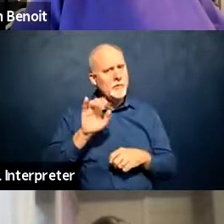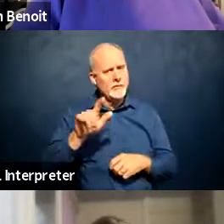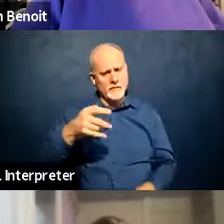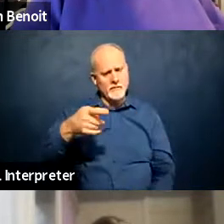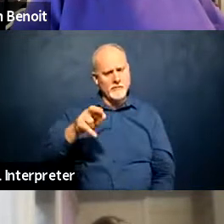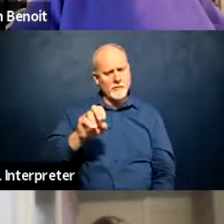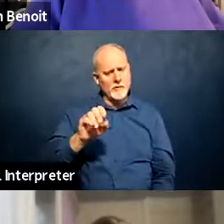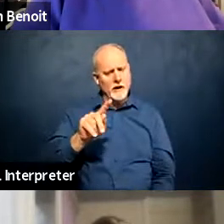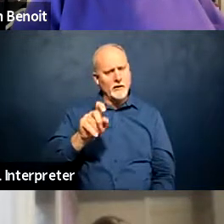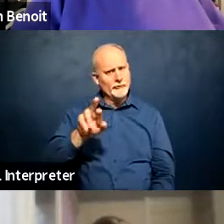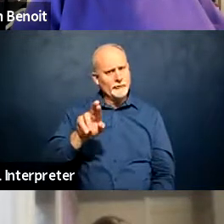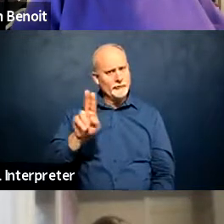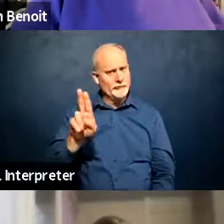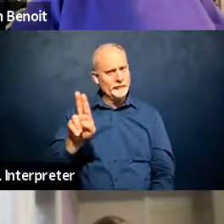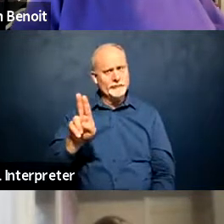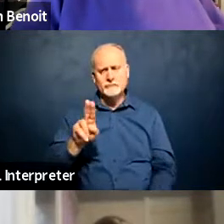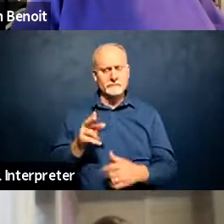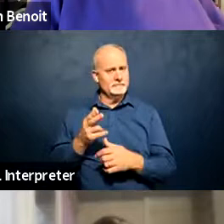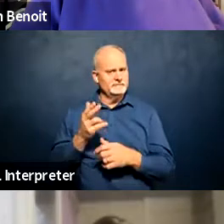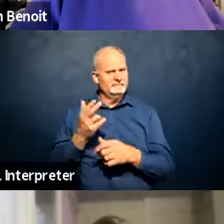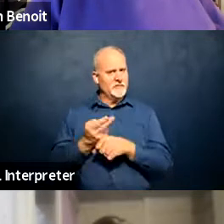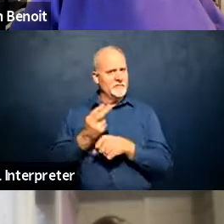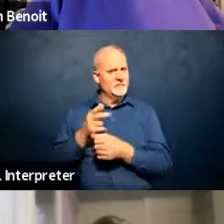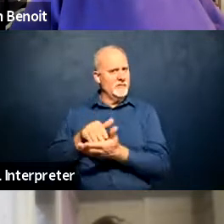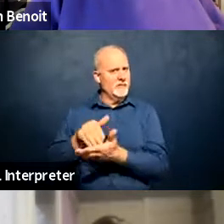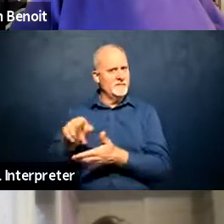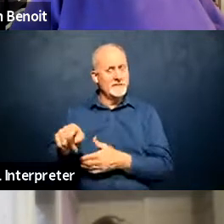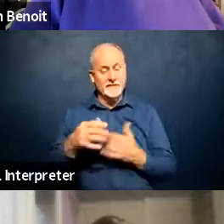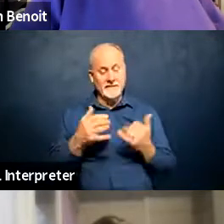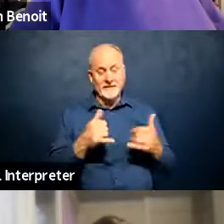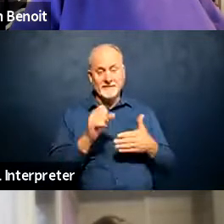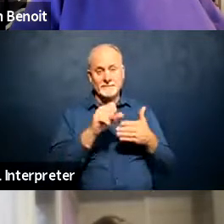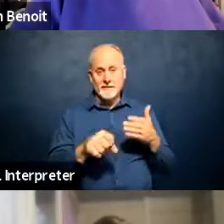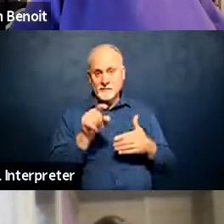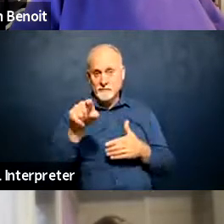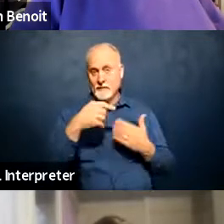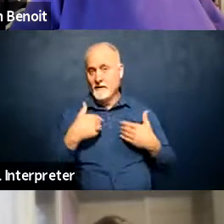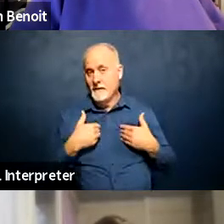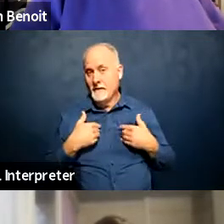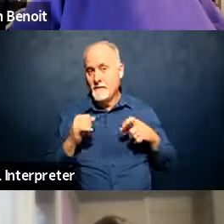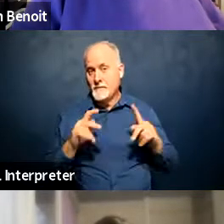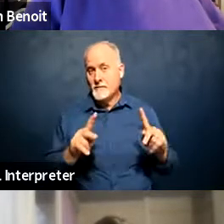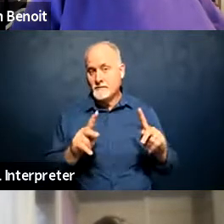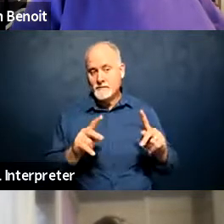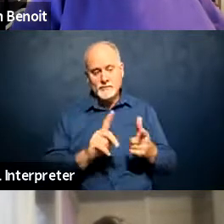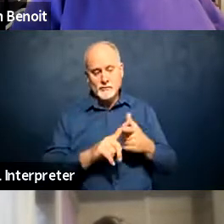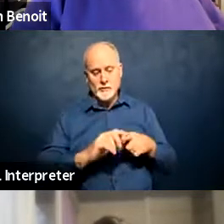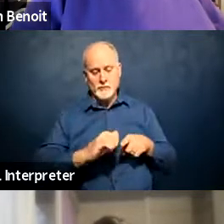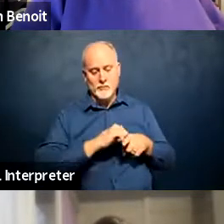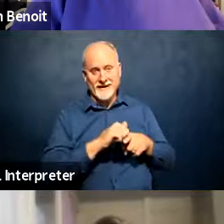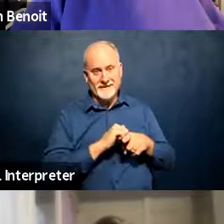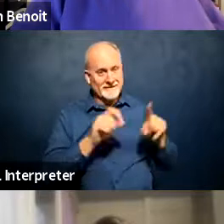one of the ones that gets used pretty frequently. This semester, students will have the opportunity to do practice